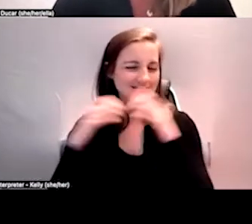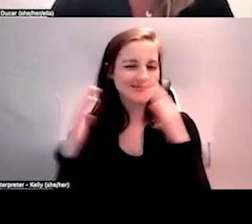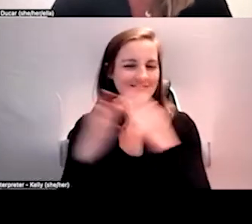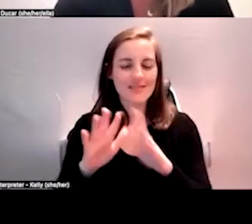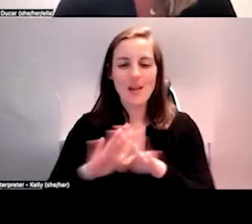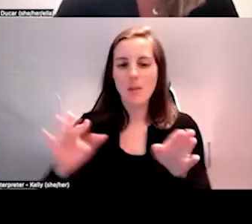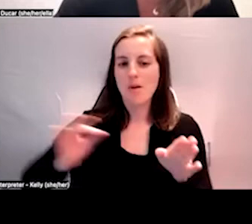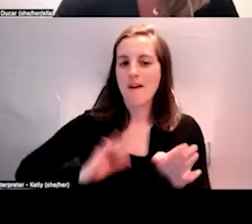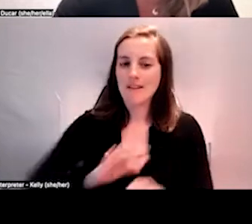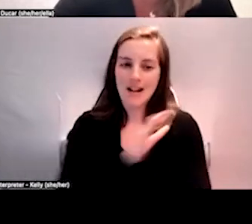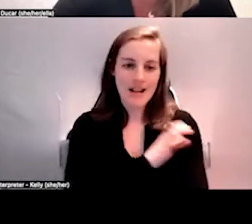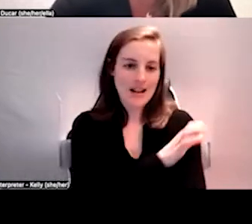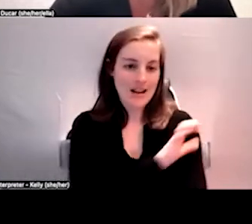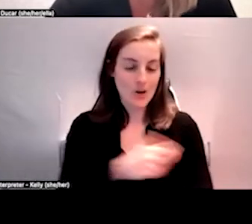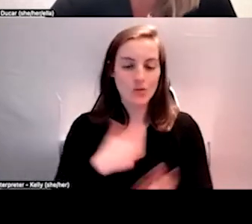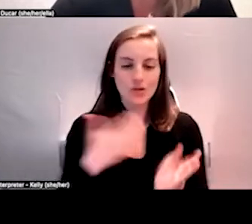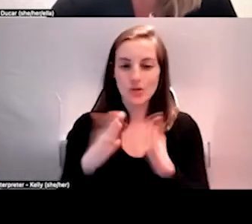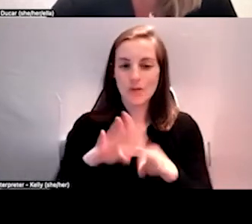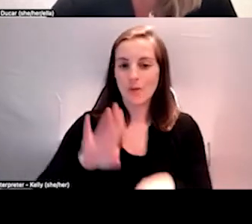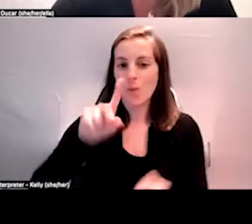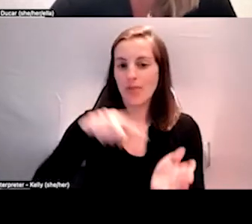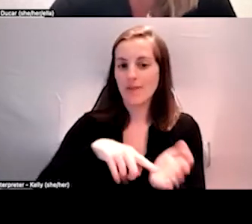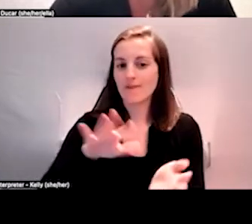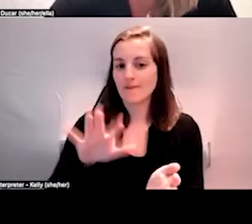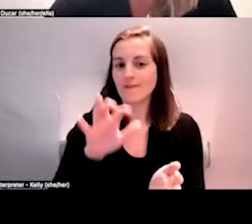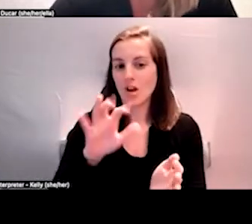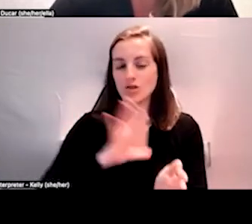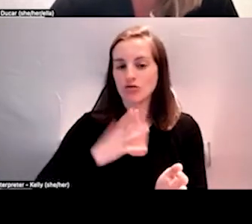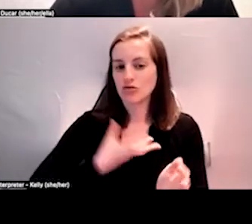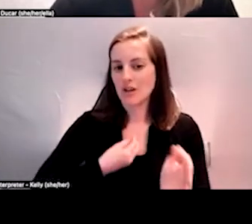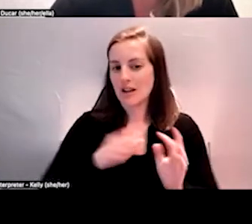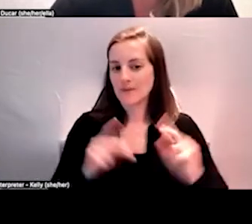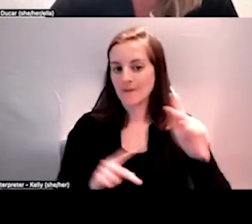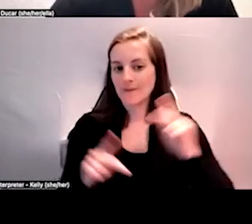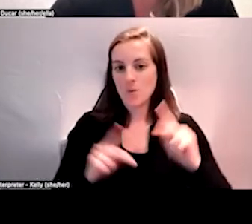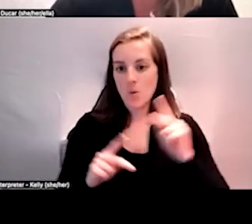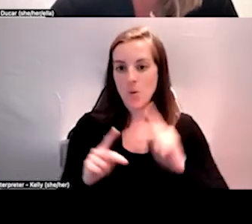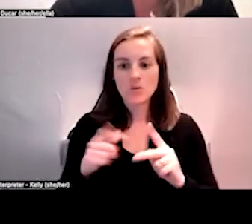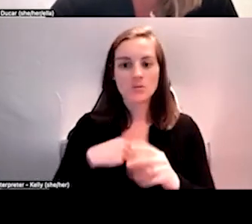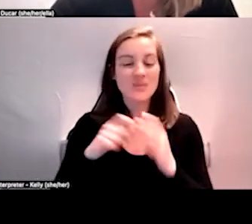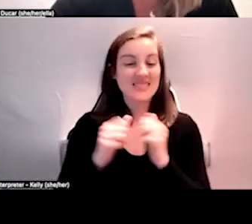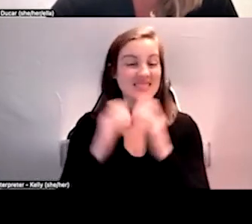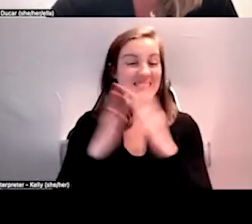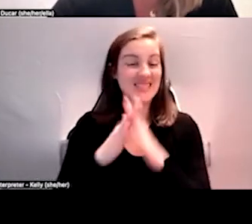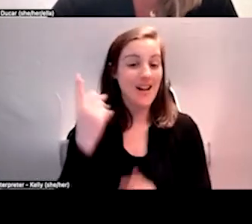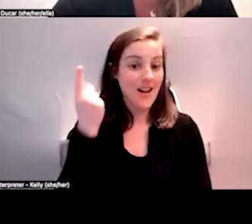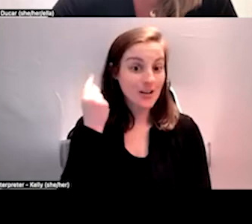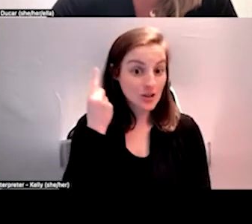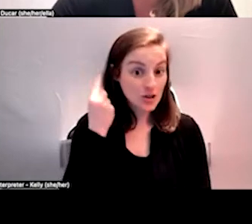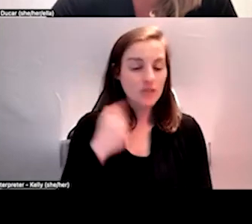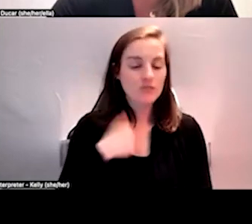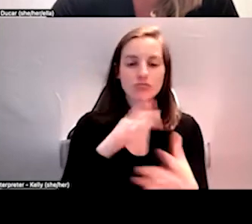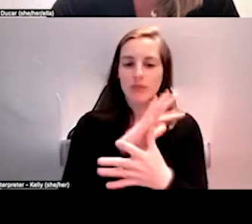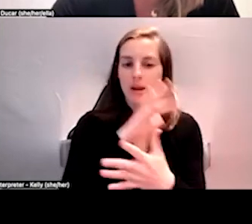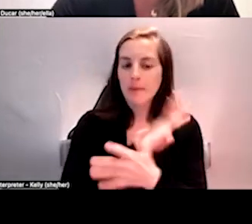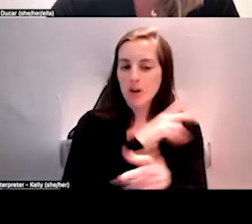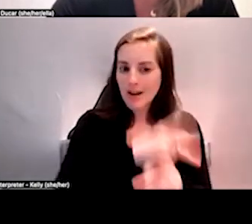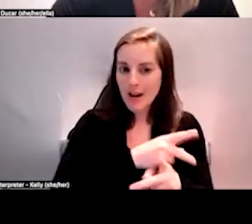over 1,500 transgender diverse folks. We started last year, see folks primary care, mental health care,